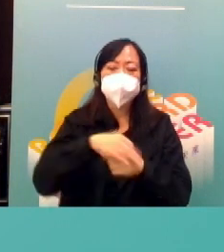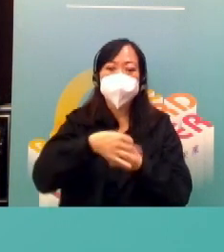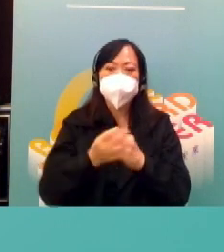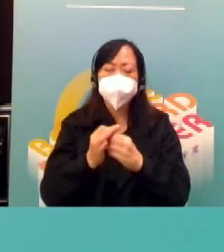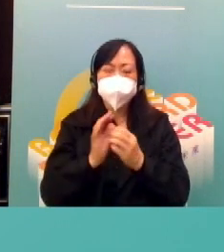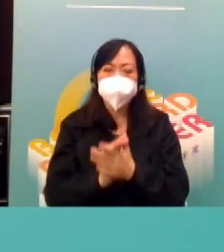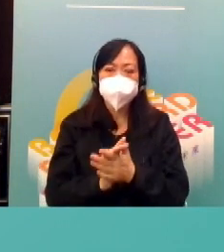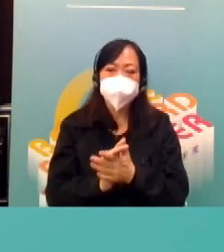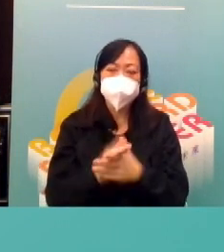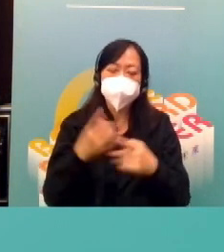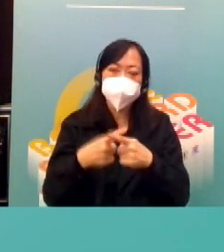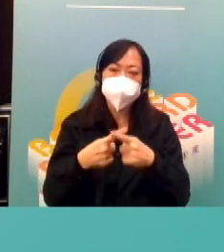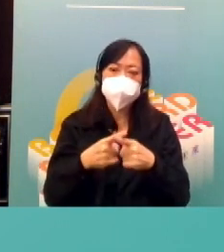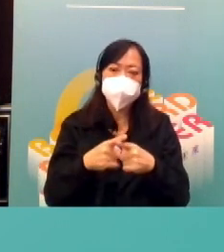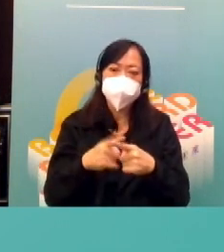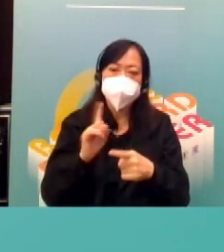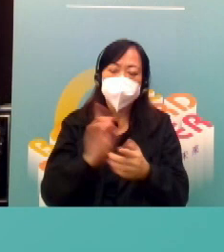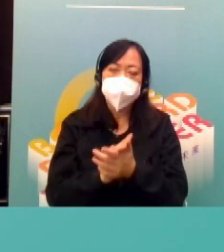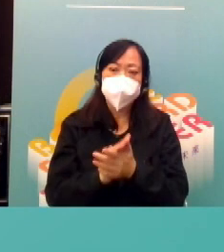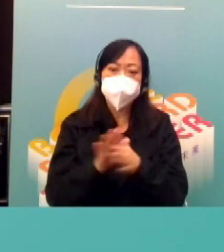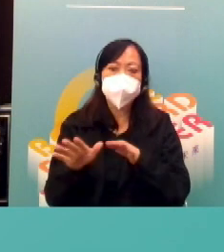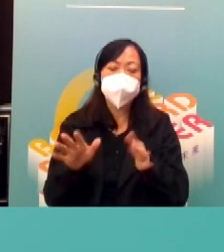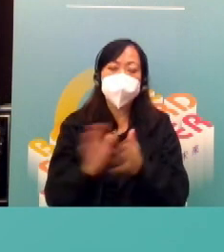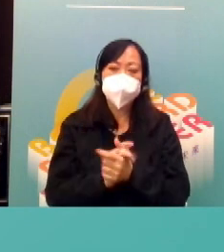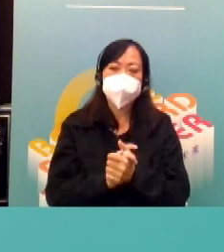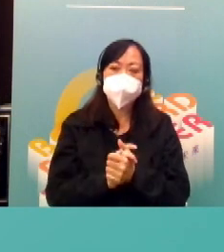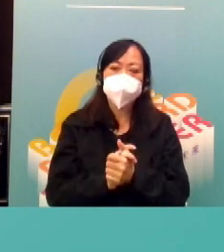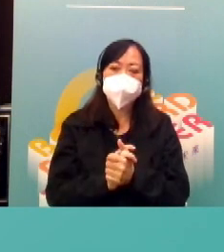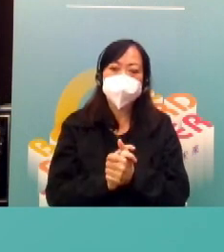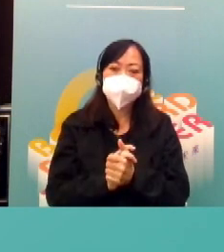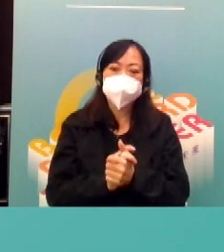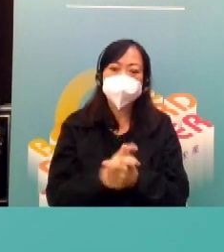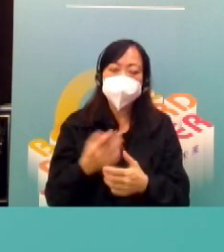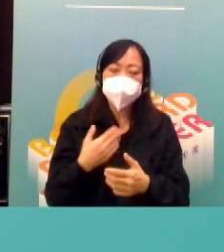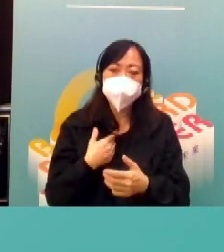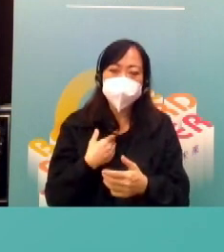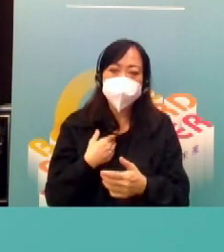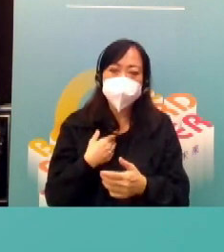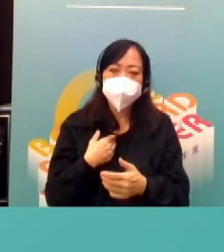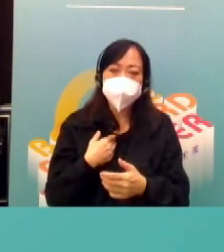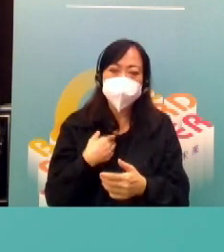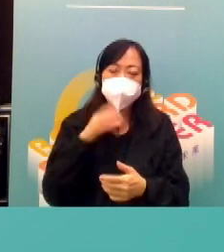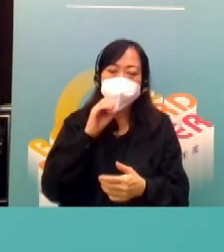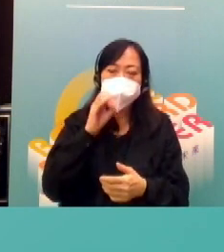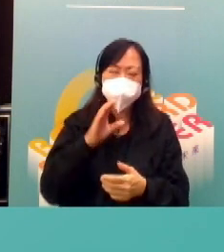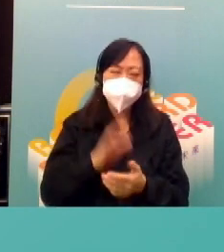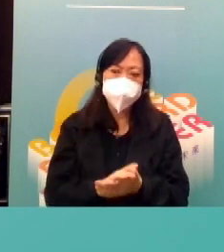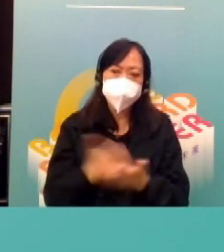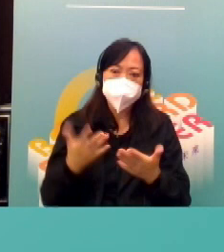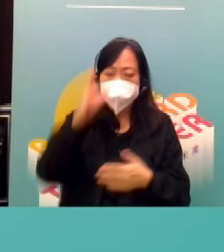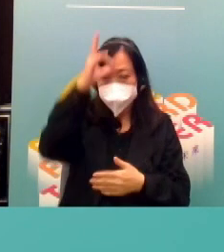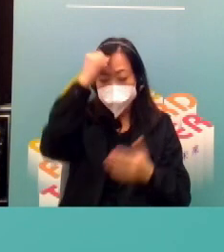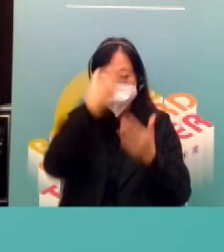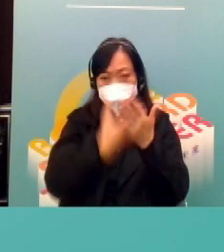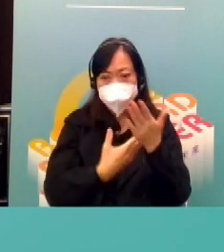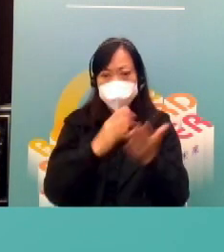well. Again, I mentioned that policy making on this agenda is in its infancy. So with this in mind, I think the evaluation